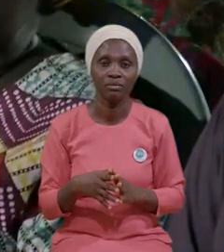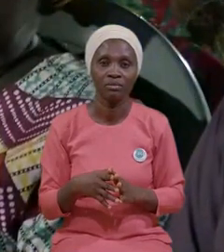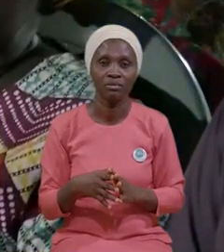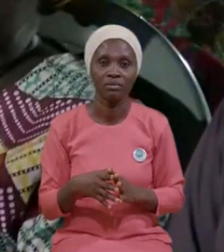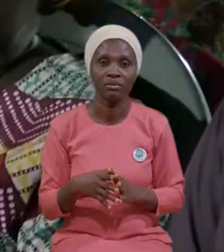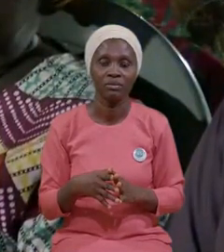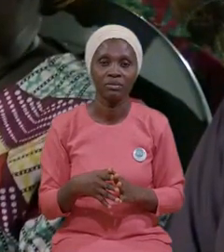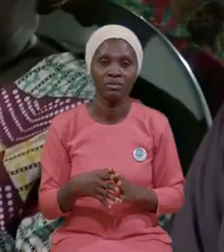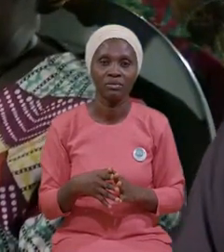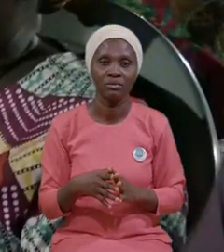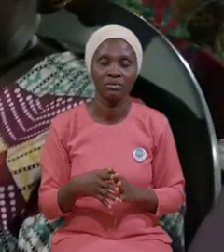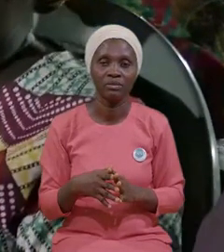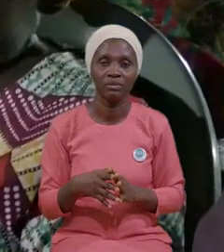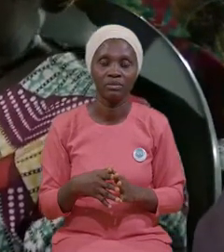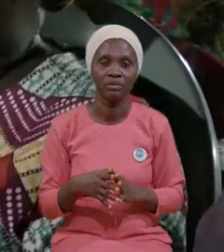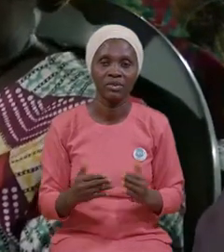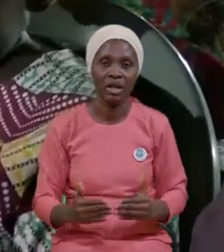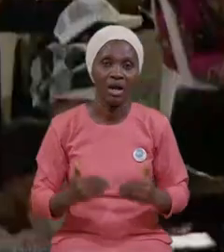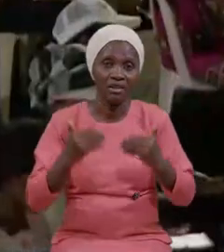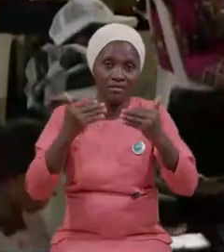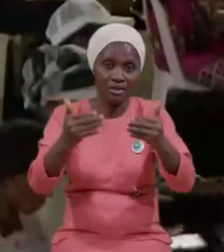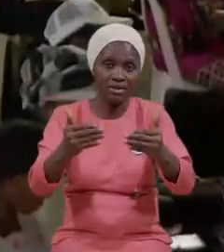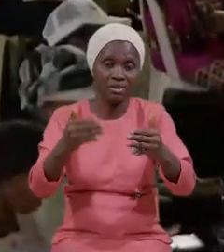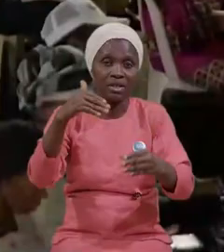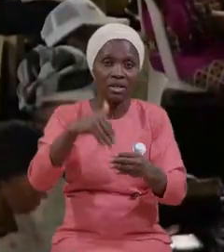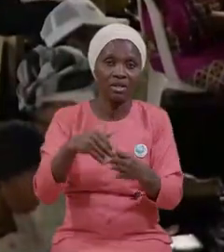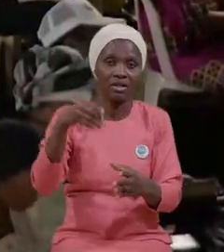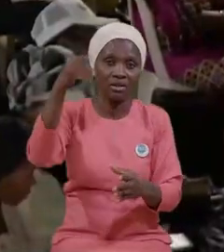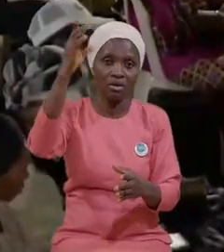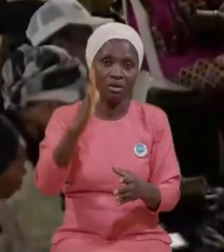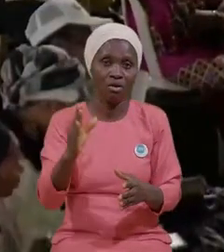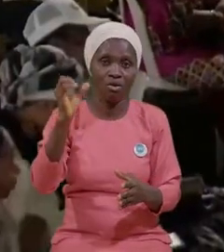Advancing in God's nature of peace.